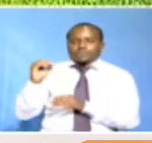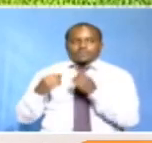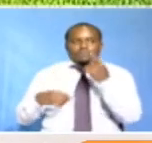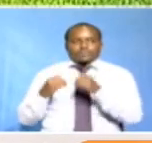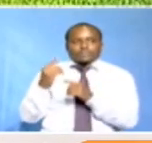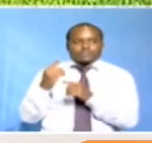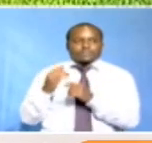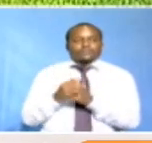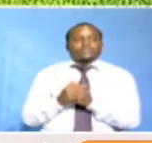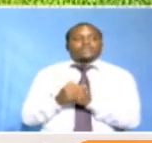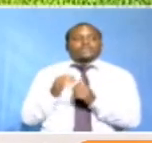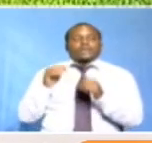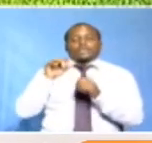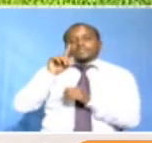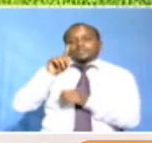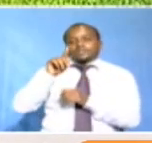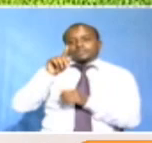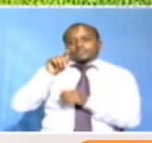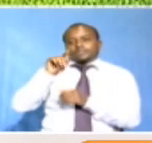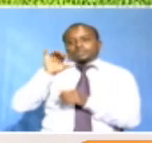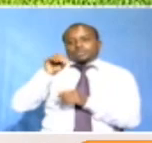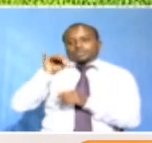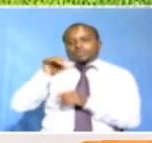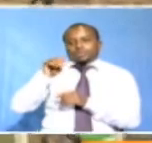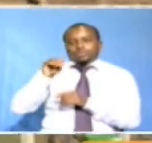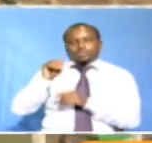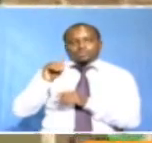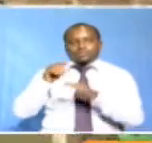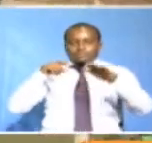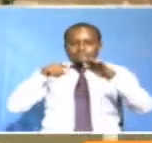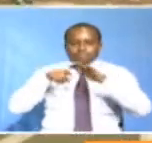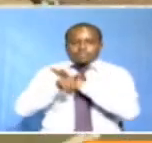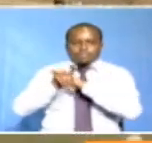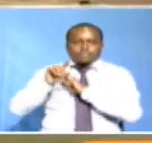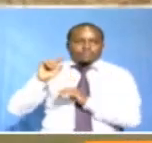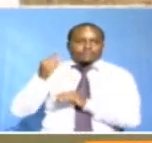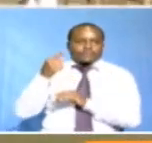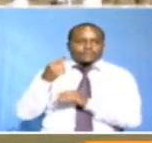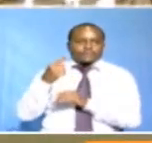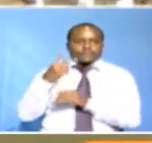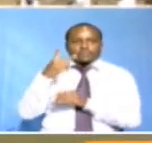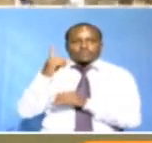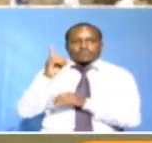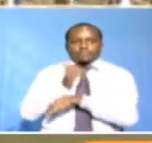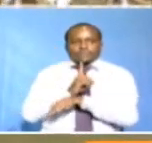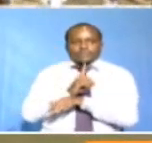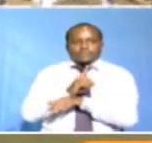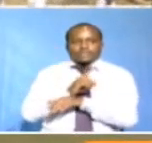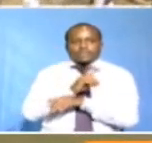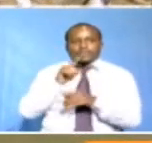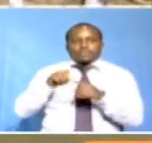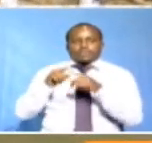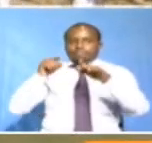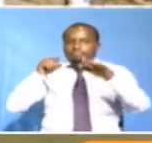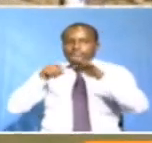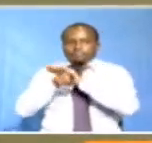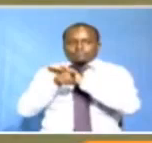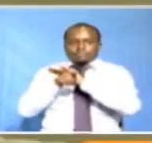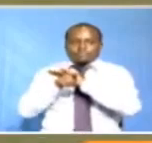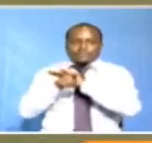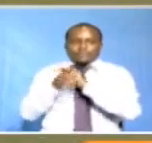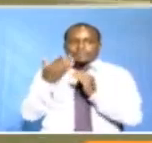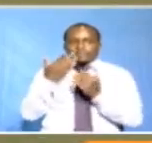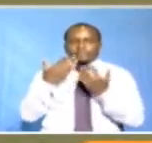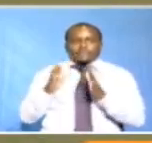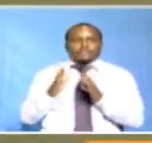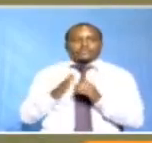Green Commandos at Camp Toyoyo. The Bunkers deposited their first goal after 21 minutes when Dennis Nganga's shot found its mark after